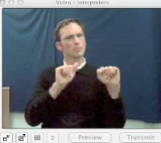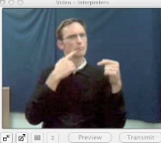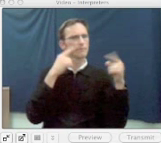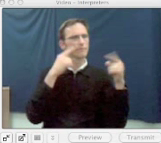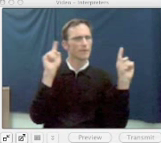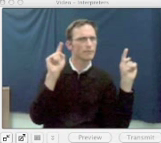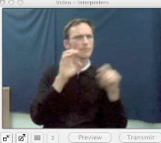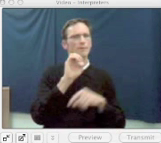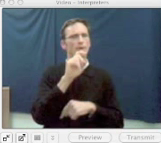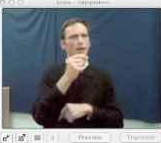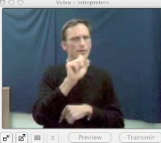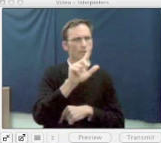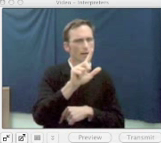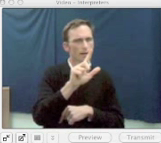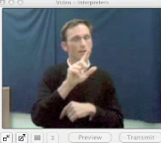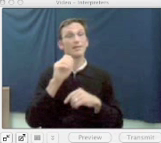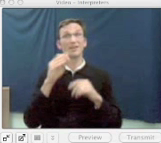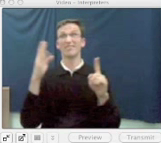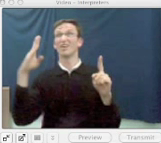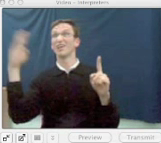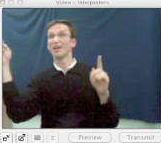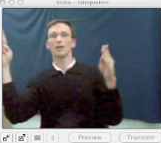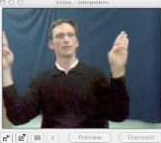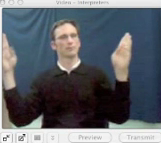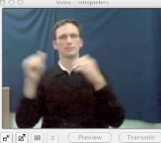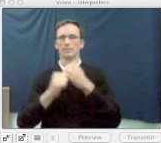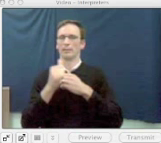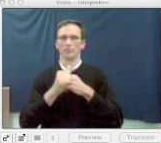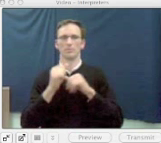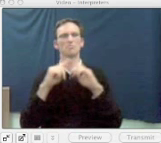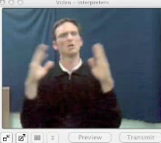danger exists on either end.